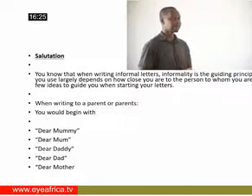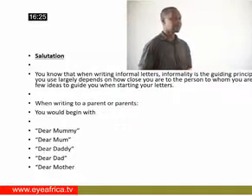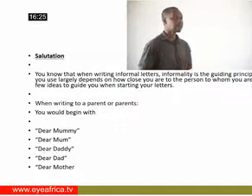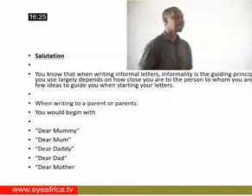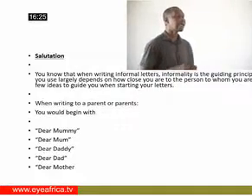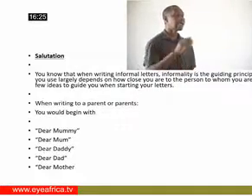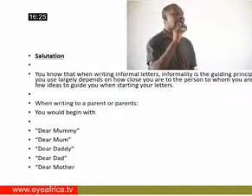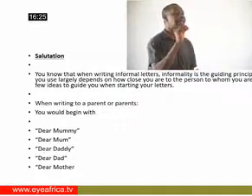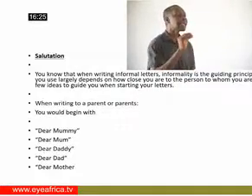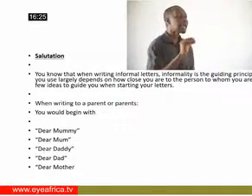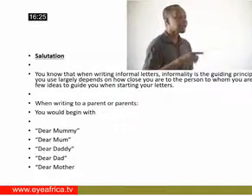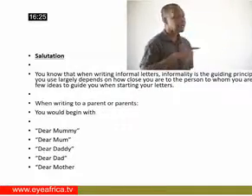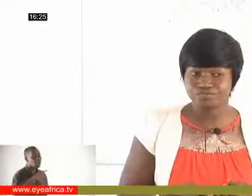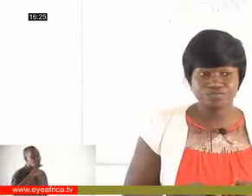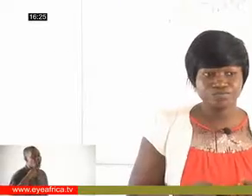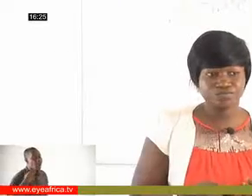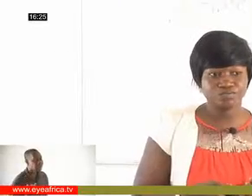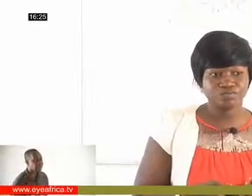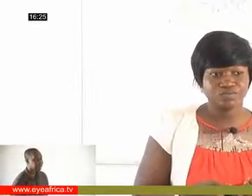Dear Mommy,